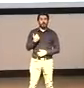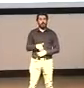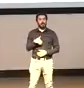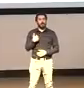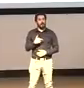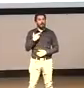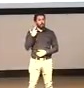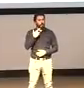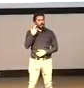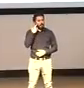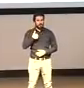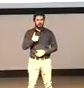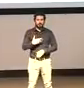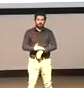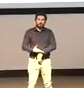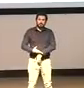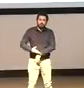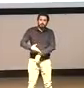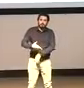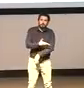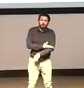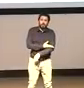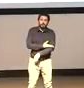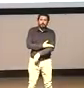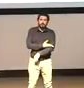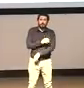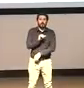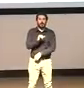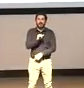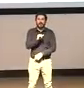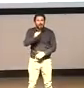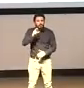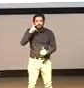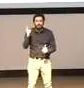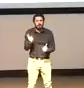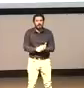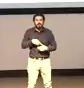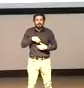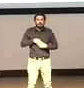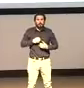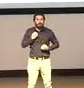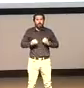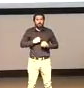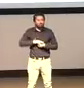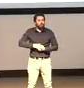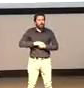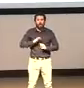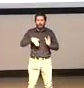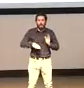felt. I hadn't realized the emotional stress that I was dealing with. And if